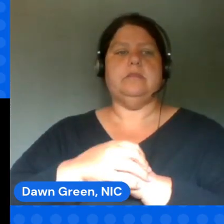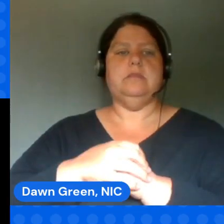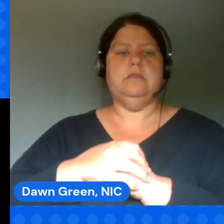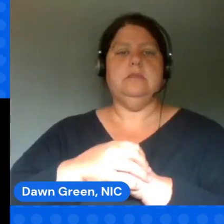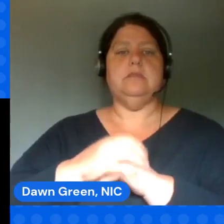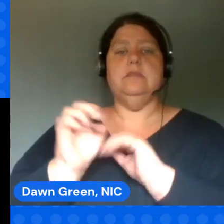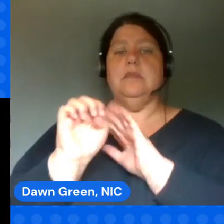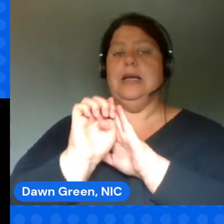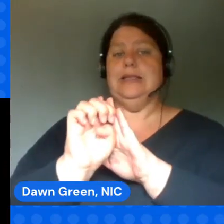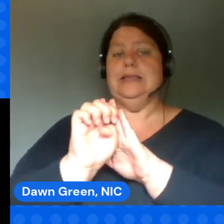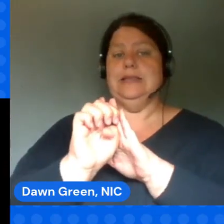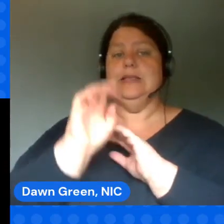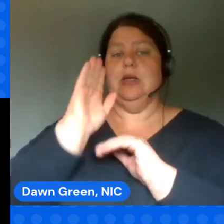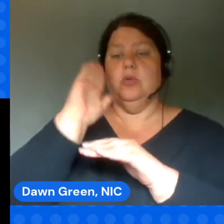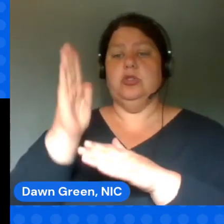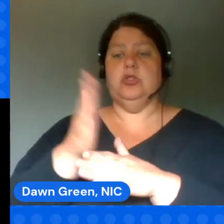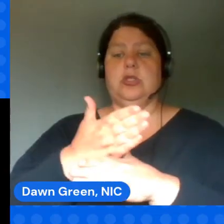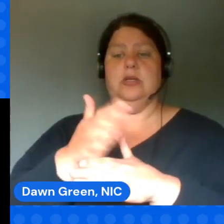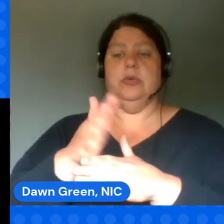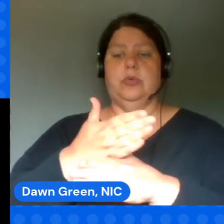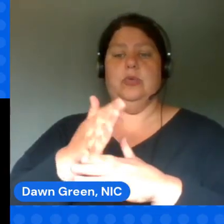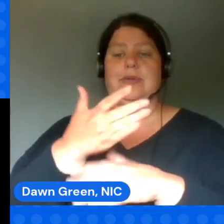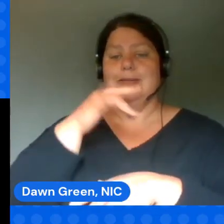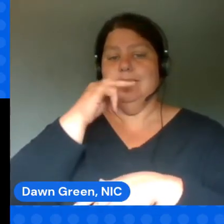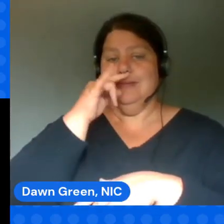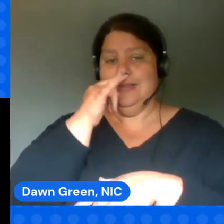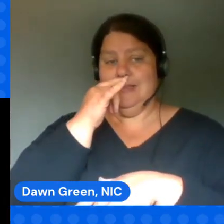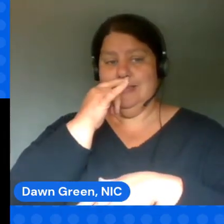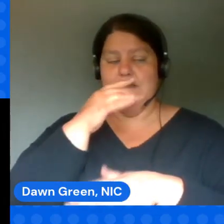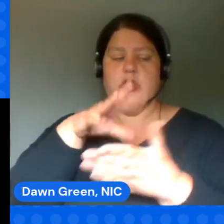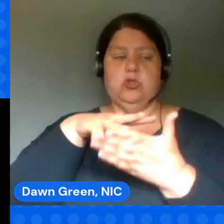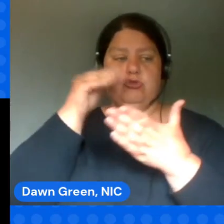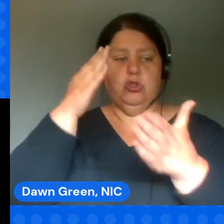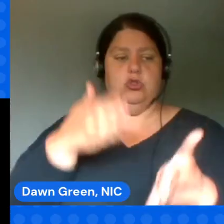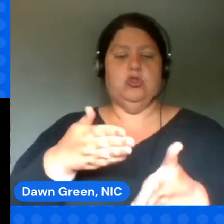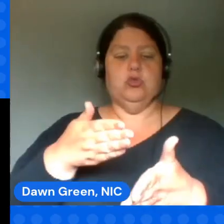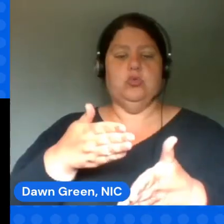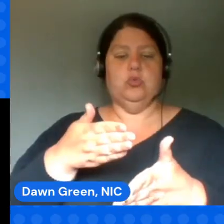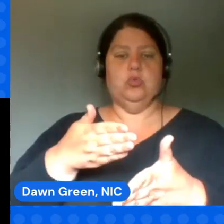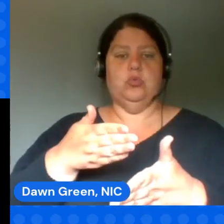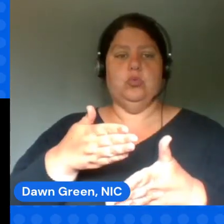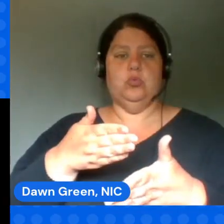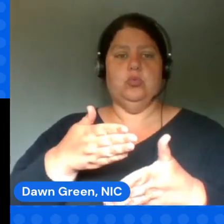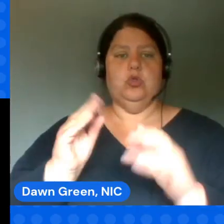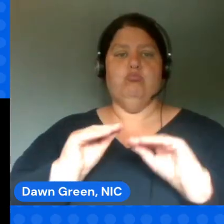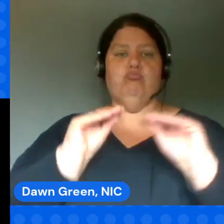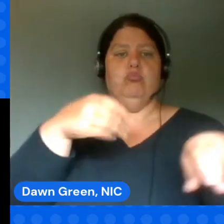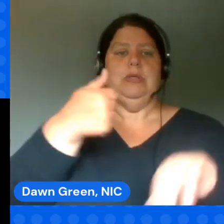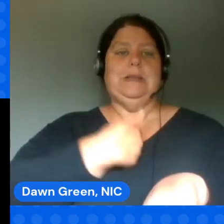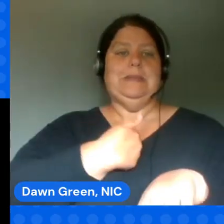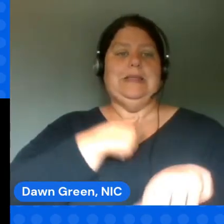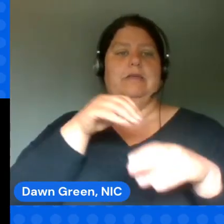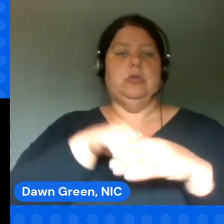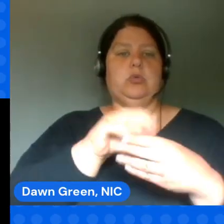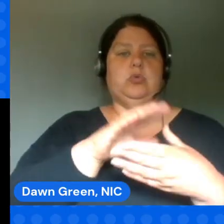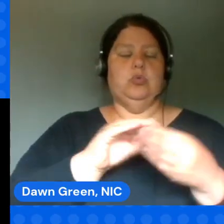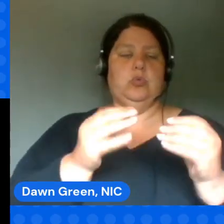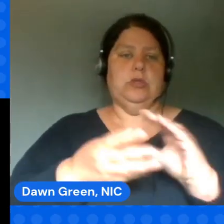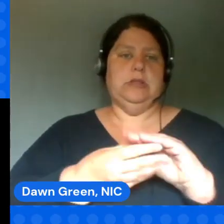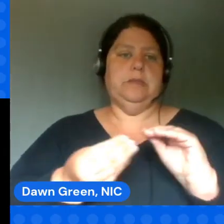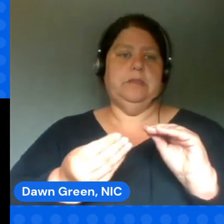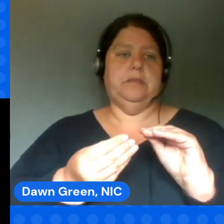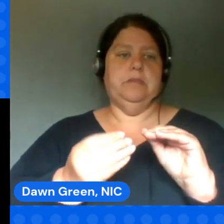that we're going to share, the students are actually embedding themselves in the story, um, but